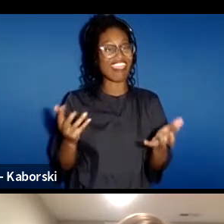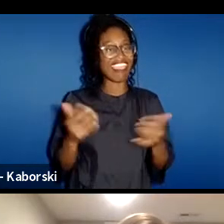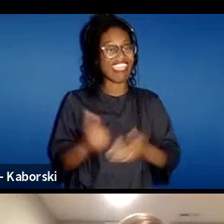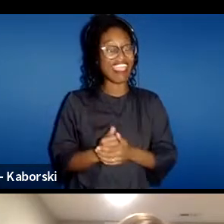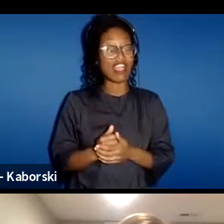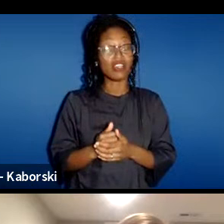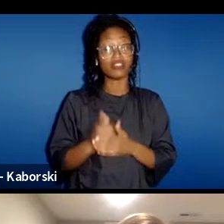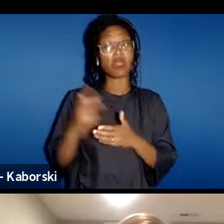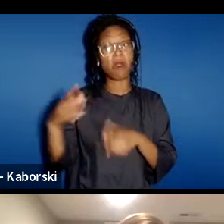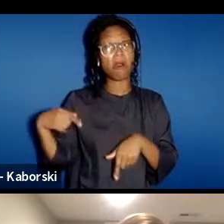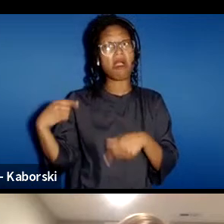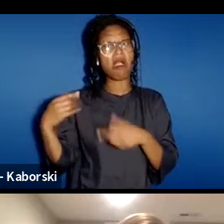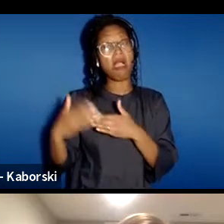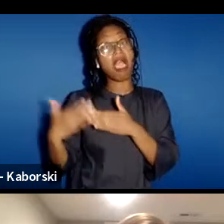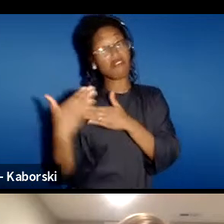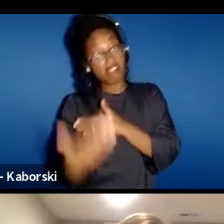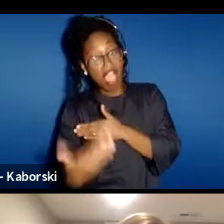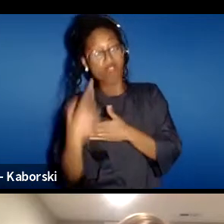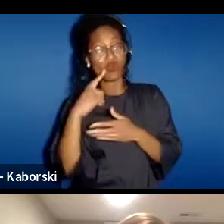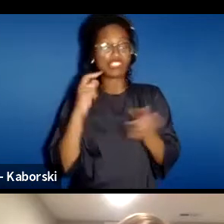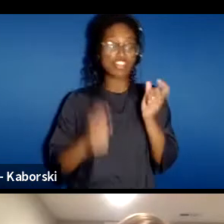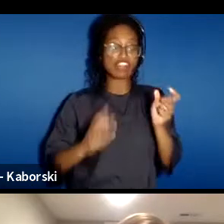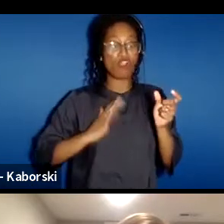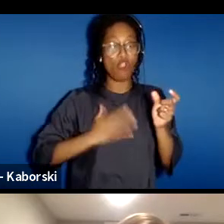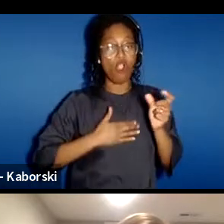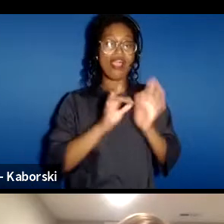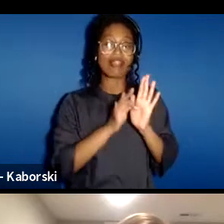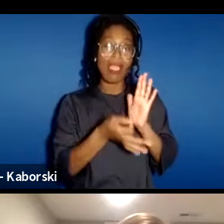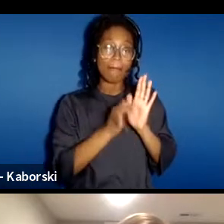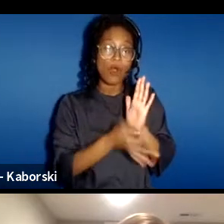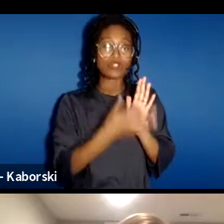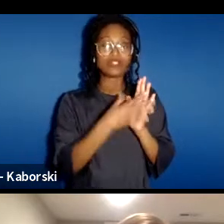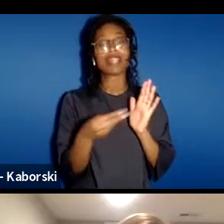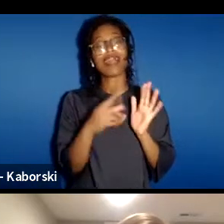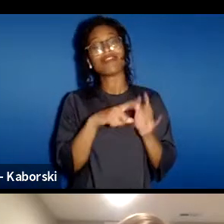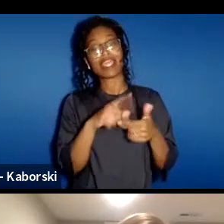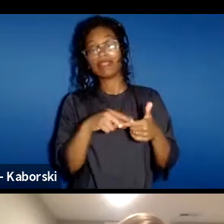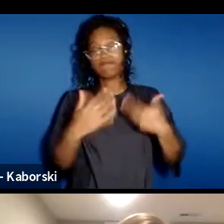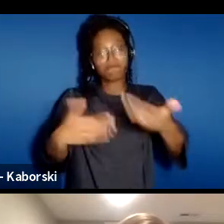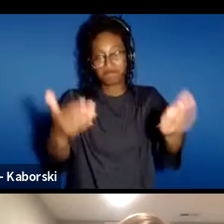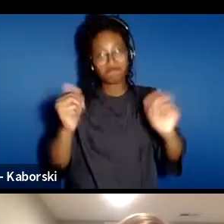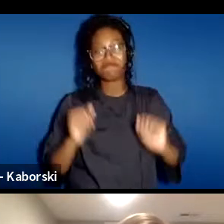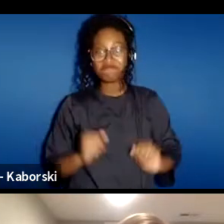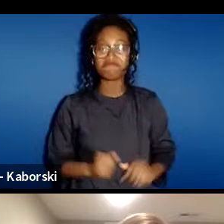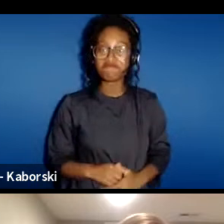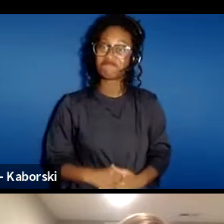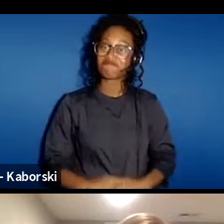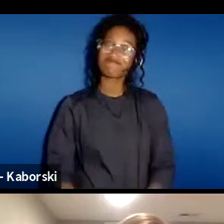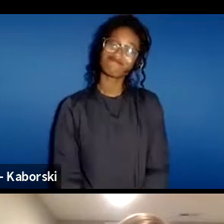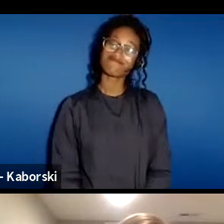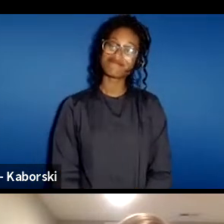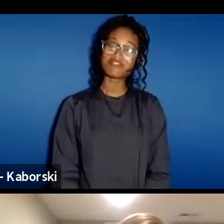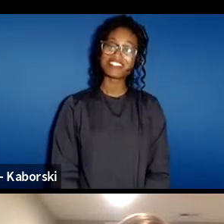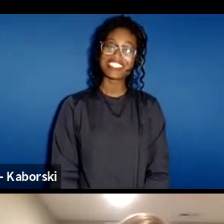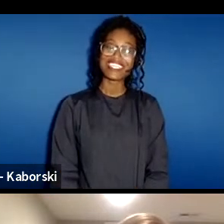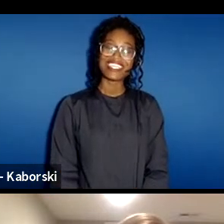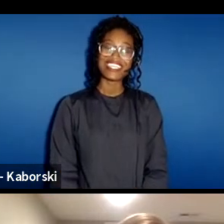from there, we made adjustments to our labels, and then we went from there. Right